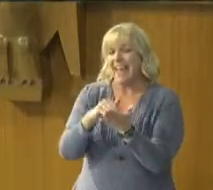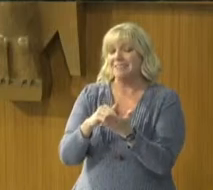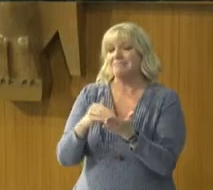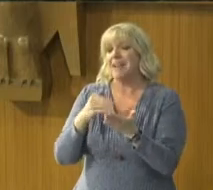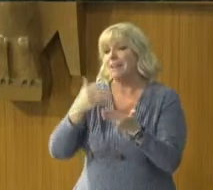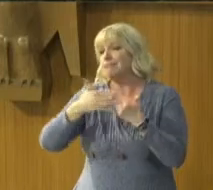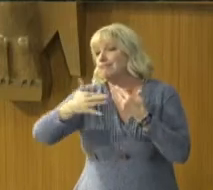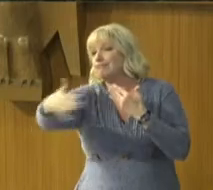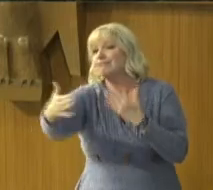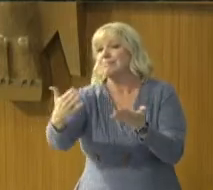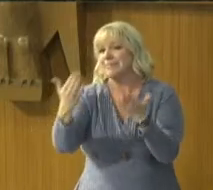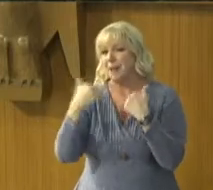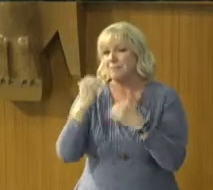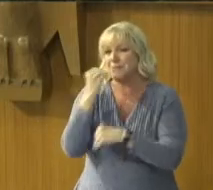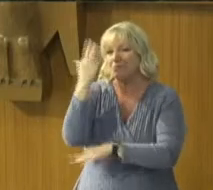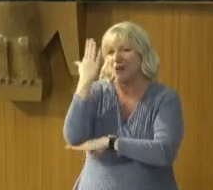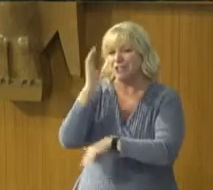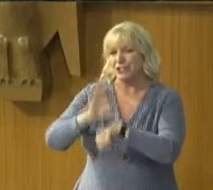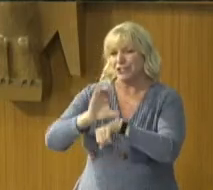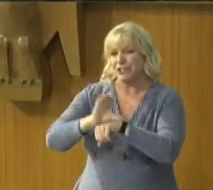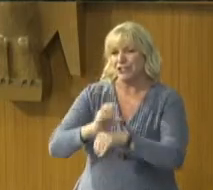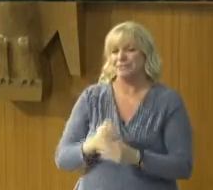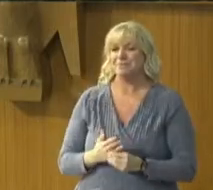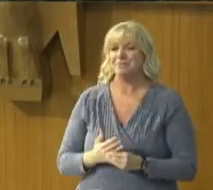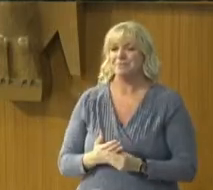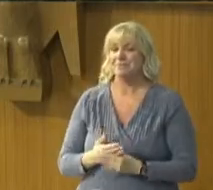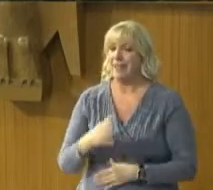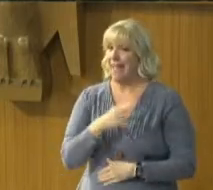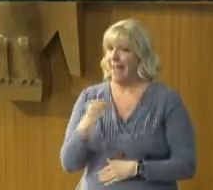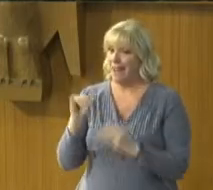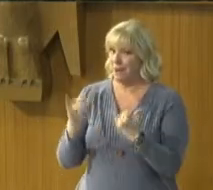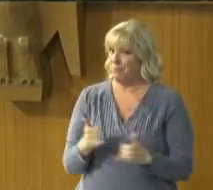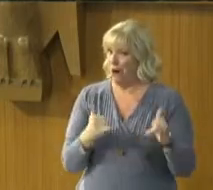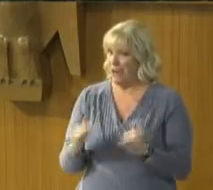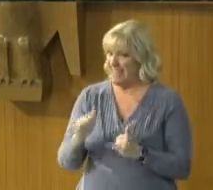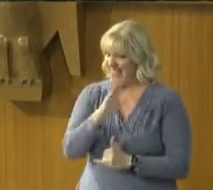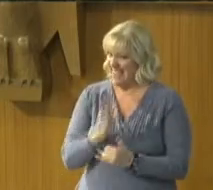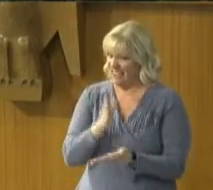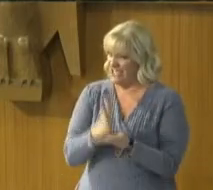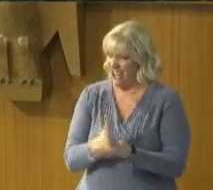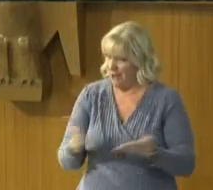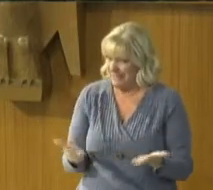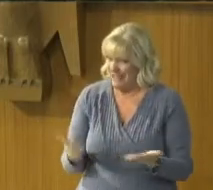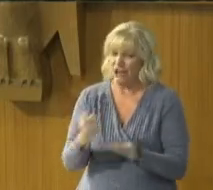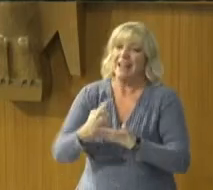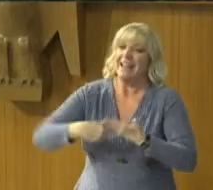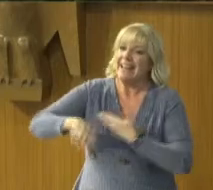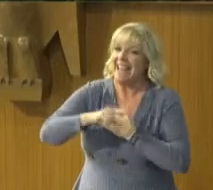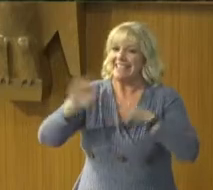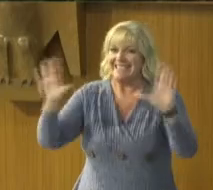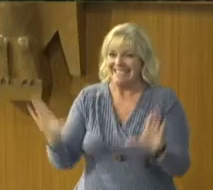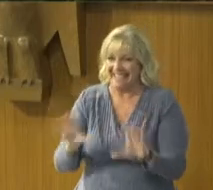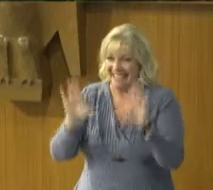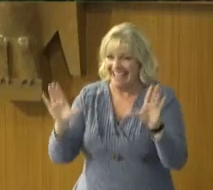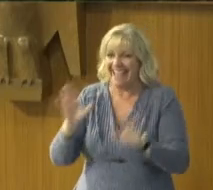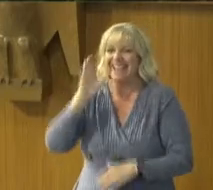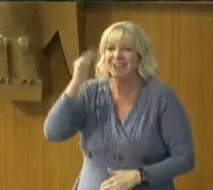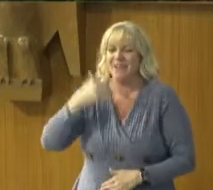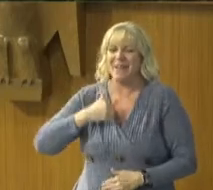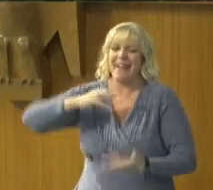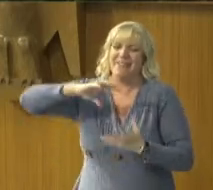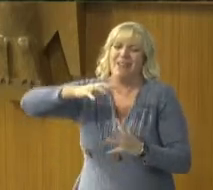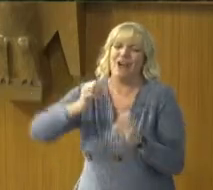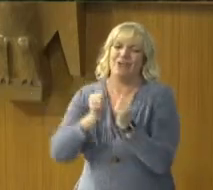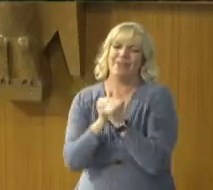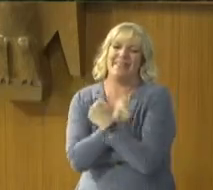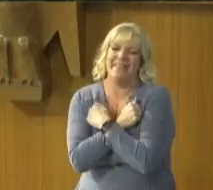for brunch church as well. And then the party never stops at Claremont UCC. Next Sunday, we're going to have our Laundry Love